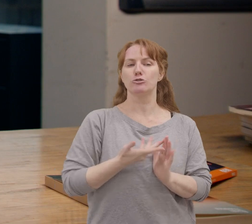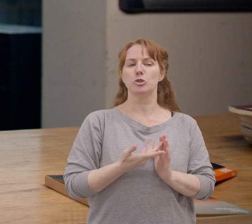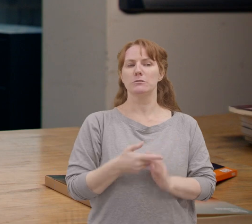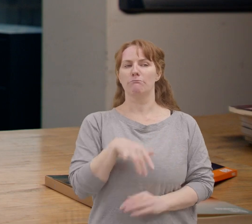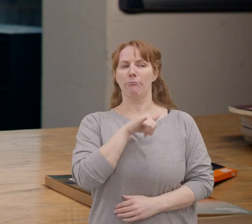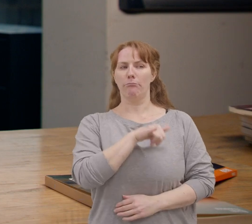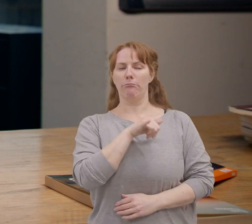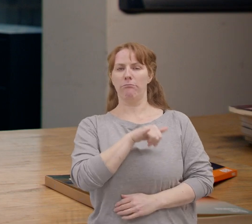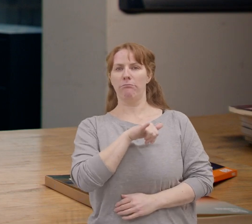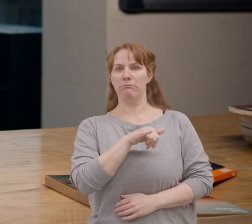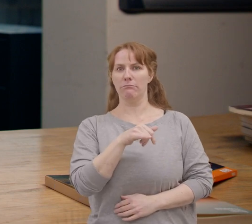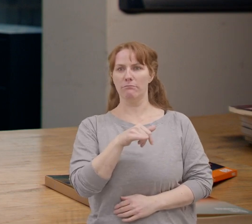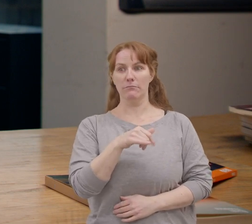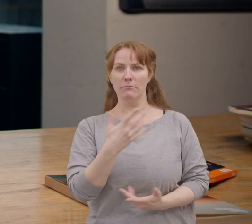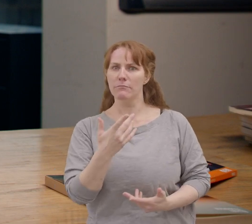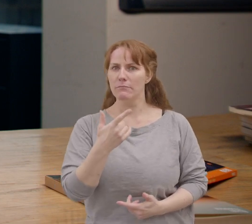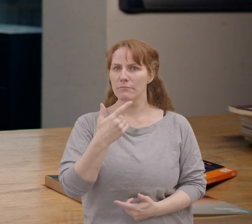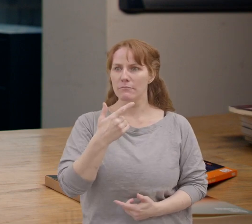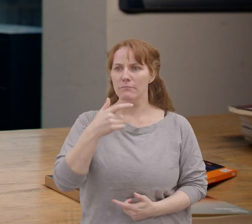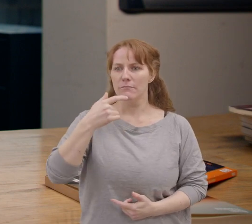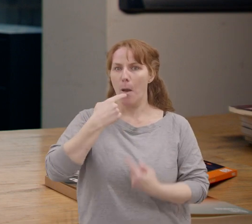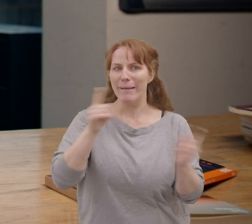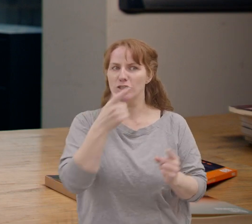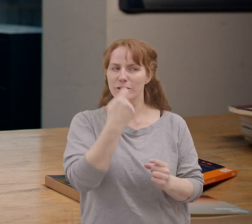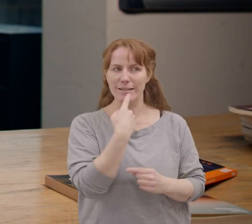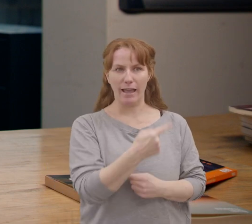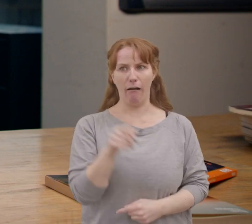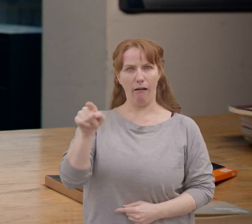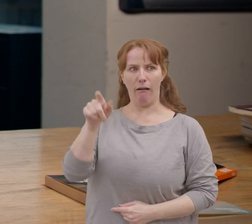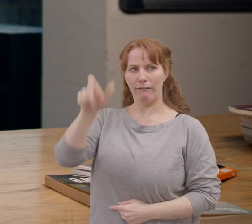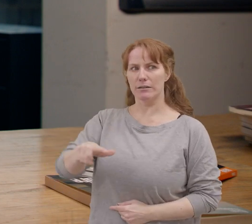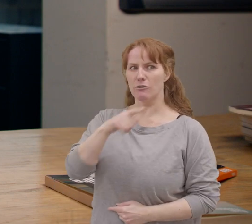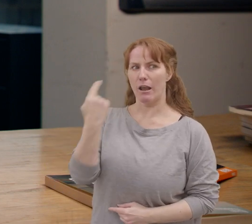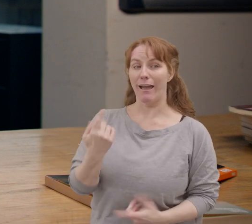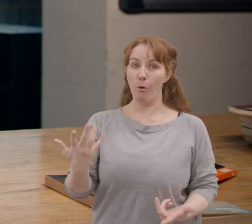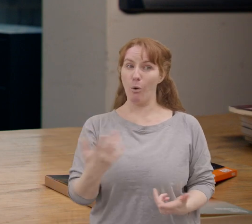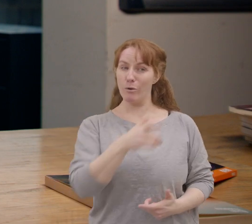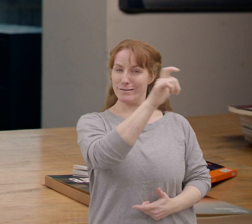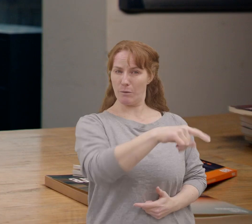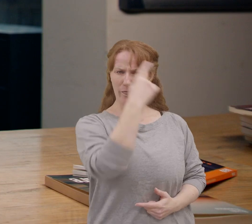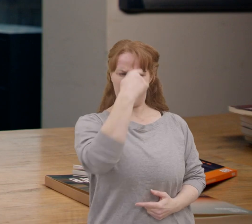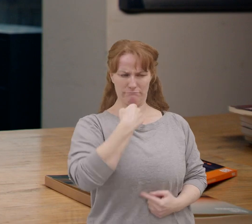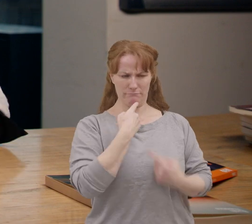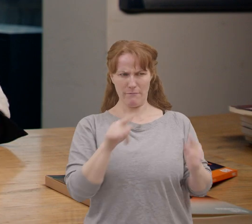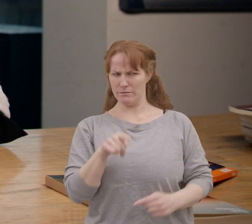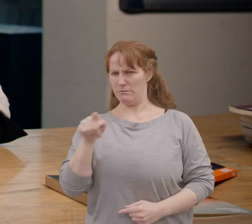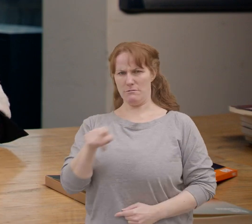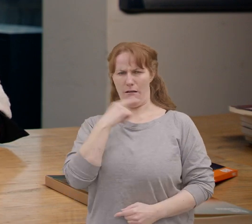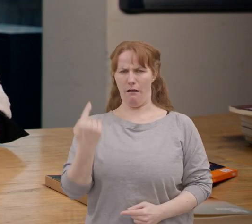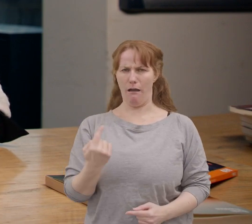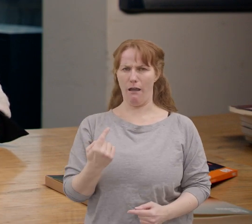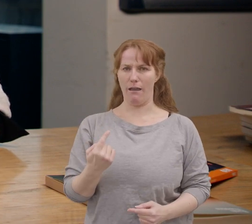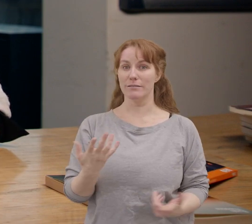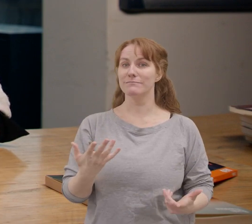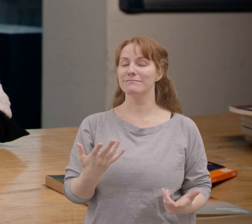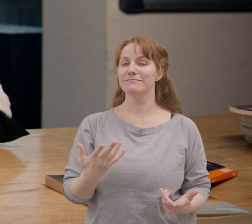distrust. Maybe the messenger says one of the characters is lying. Maybe somebody thinks the messenger is lying. Another thing they can do